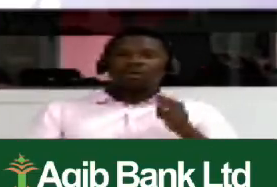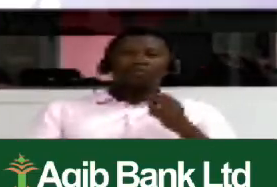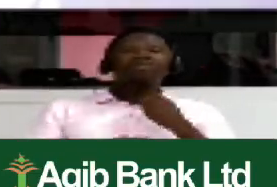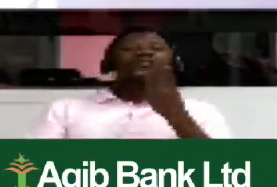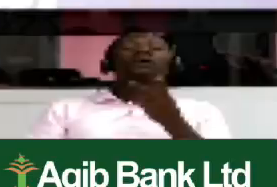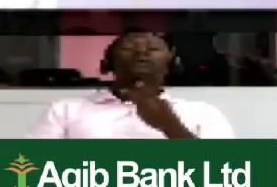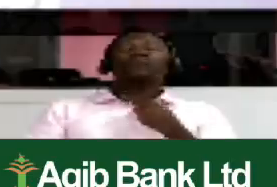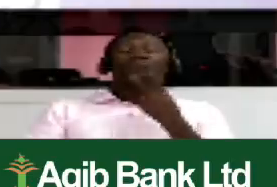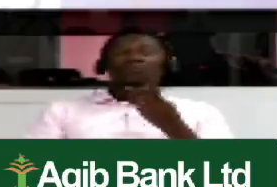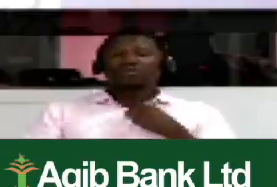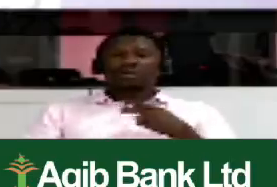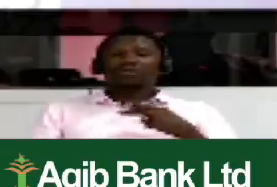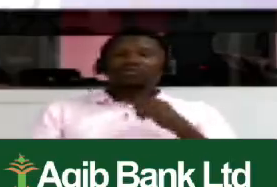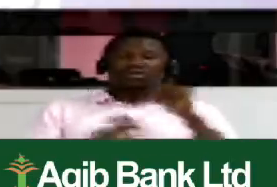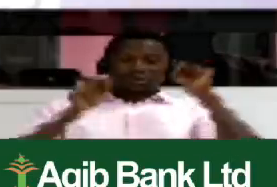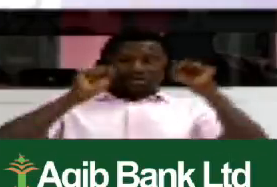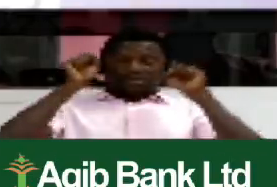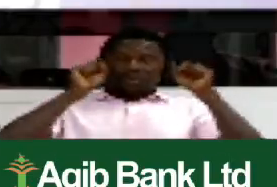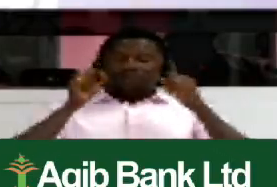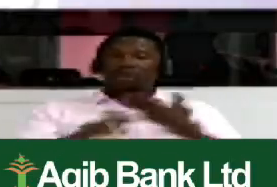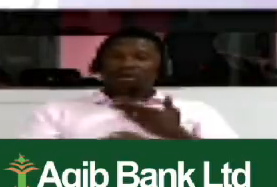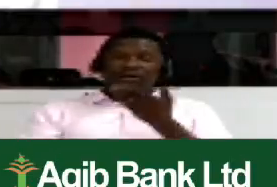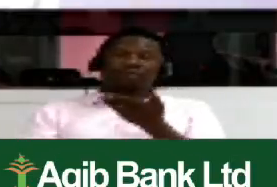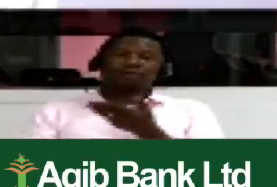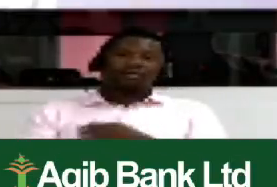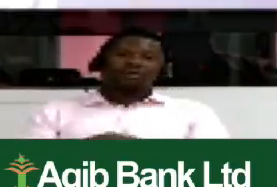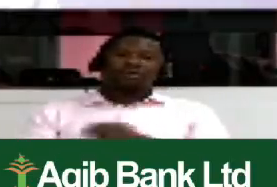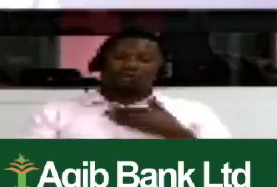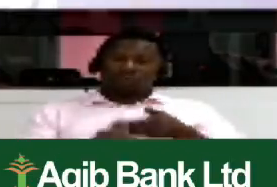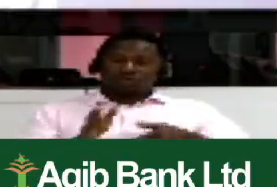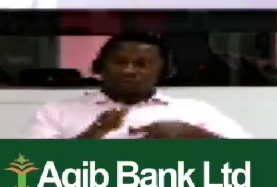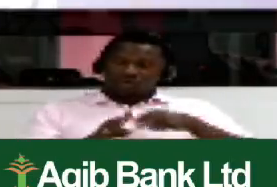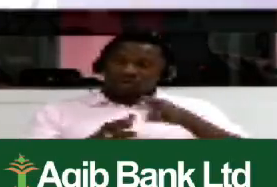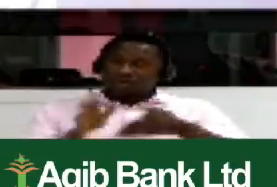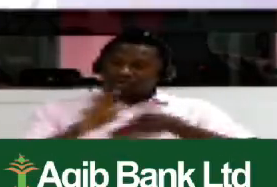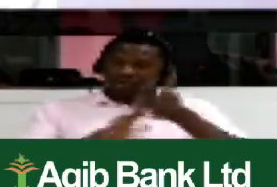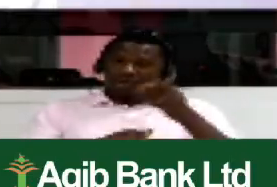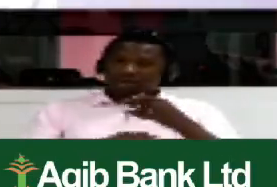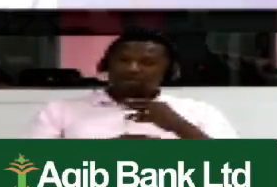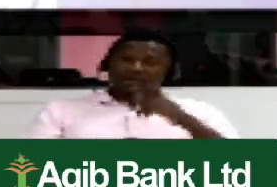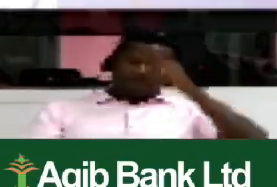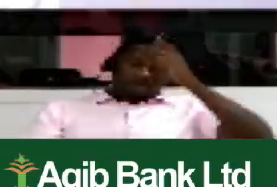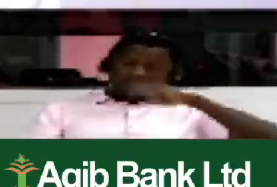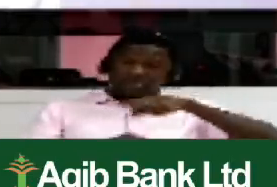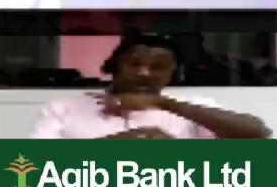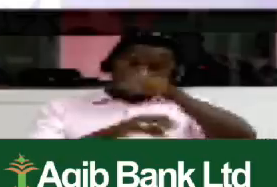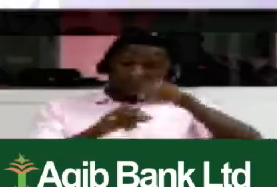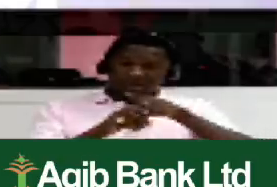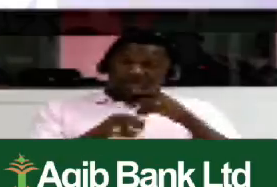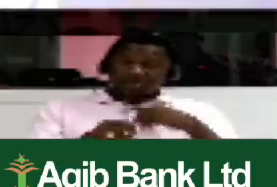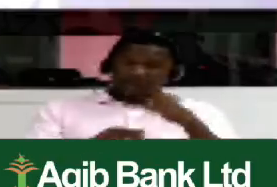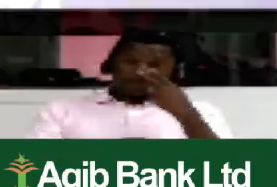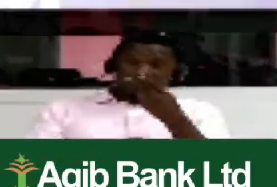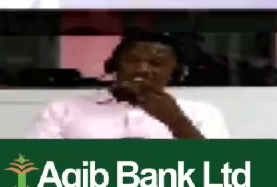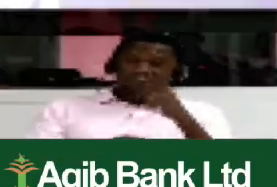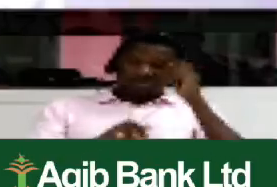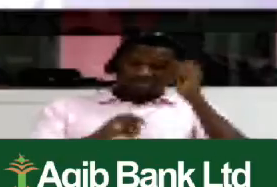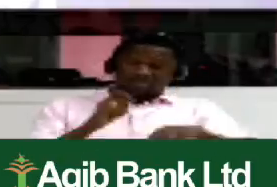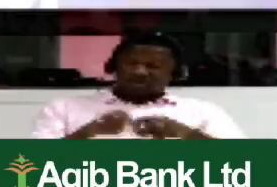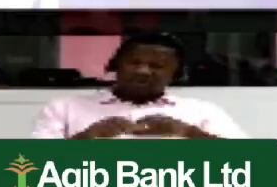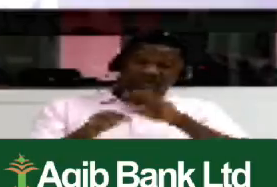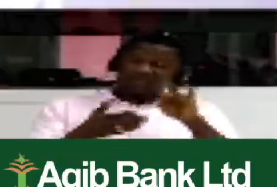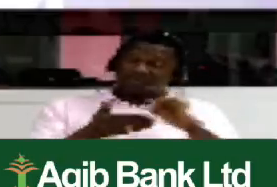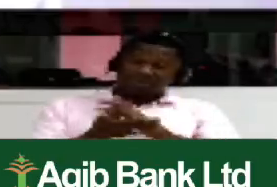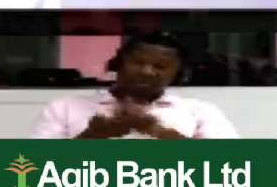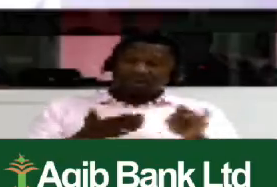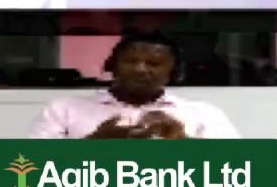is demonstration. So I walked past the police station. I saw the police station being burned down to ashes. Then I found a group of students